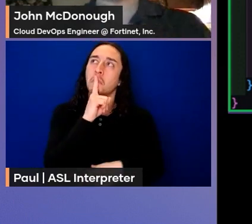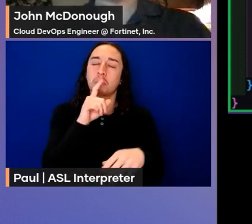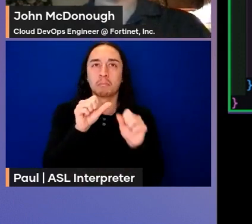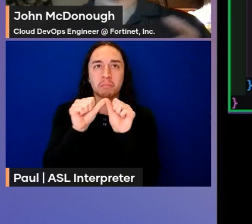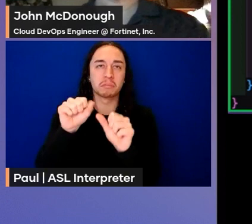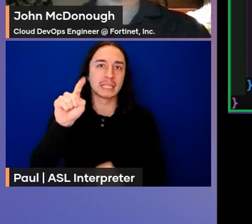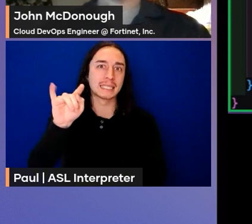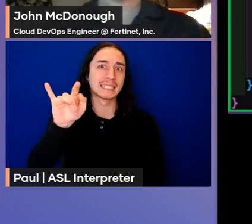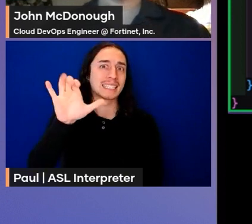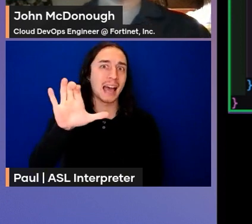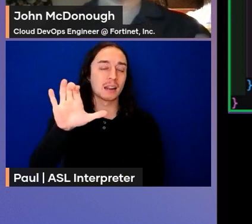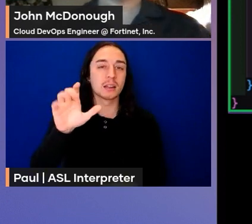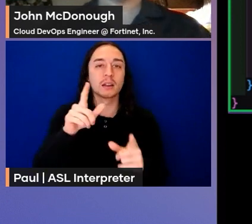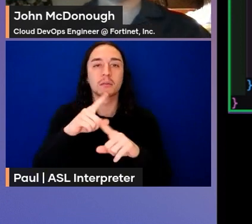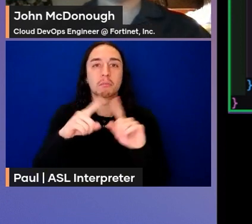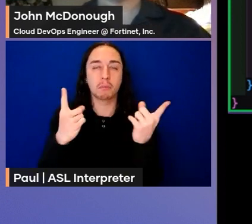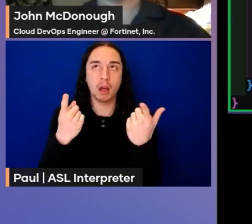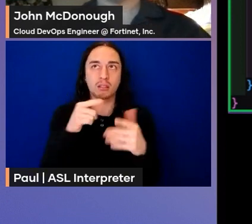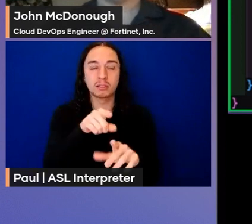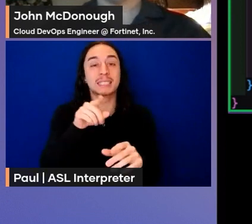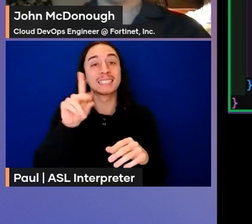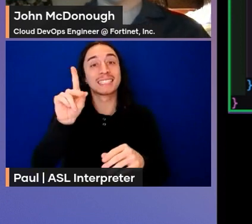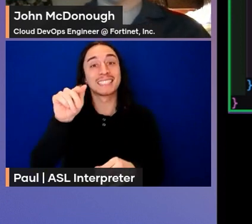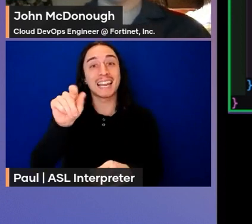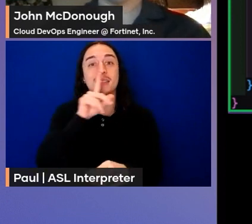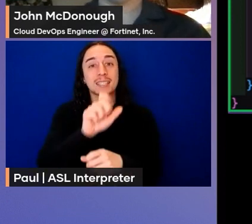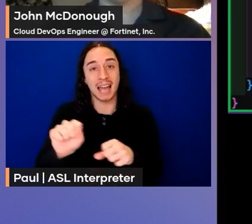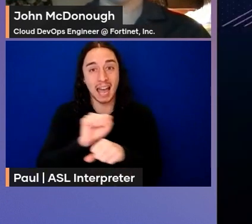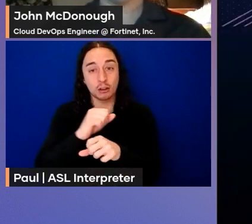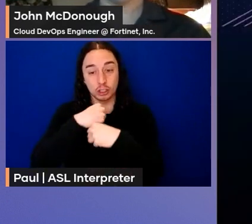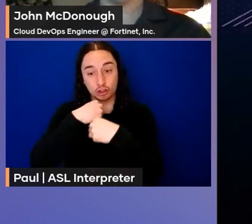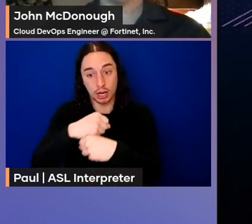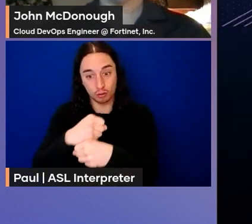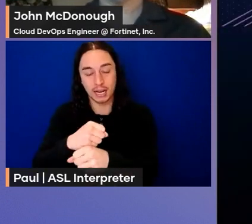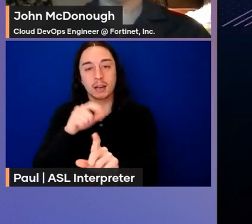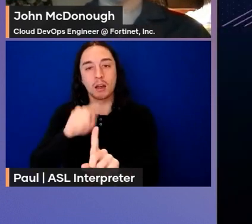is the data that is generated that drives the code.